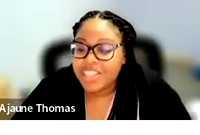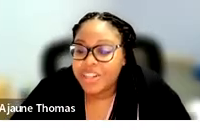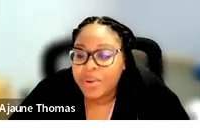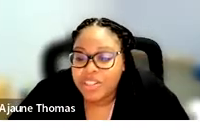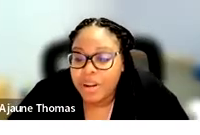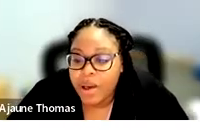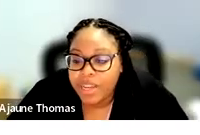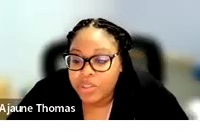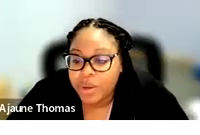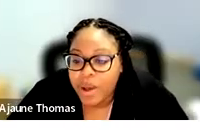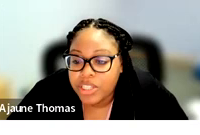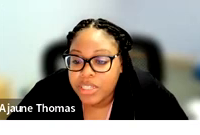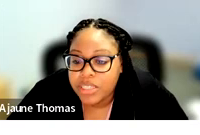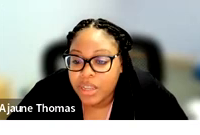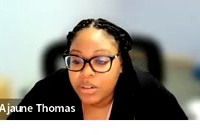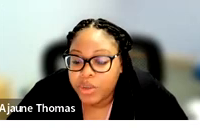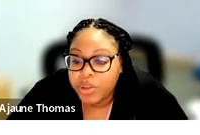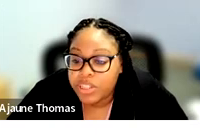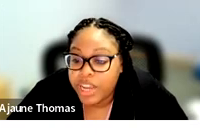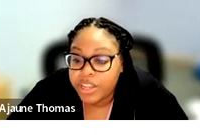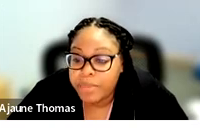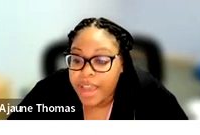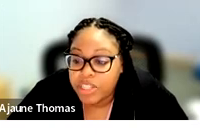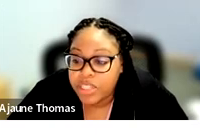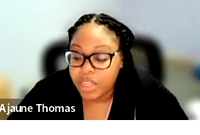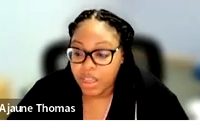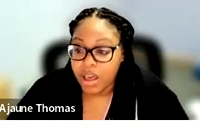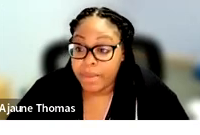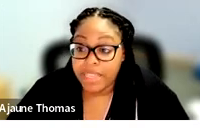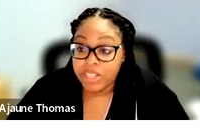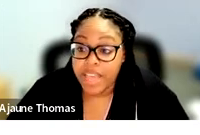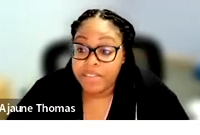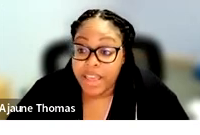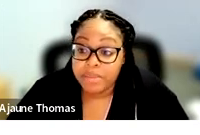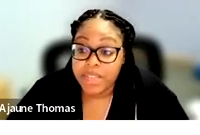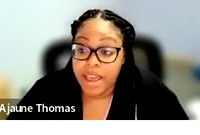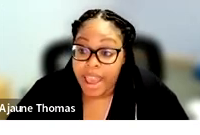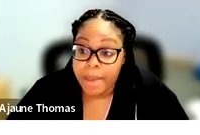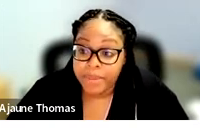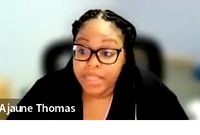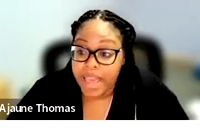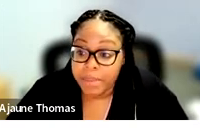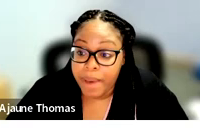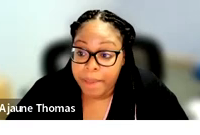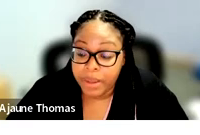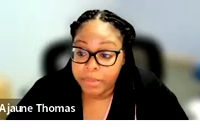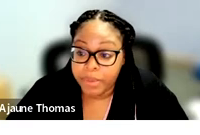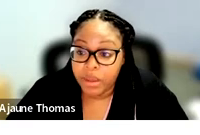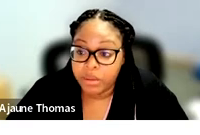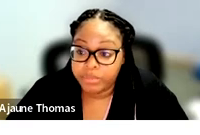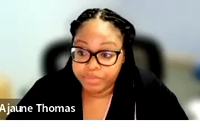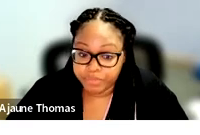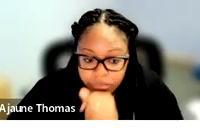Just to answer your question about Android watches and where you can check your packages, I think just having the Amazon app, like that can pop